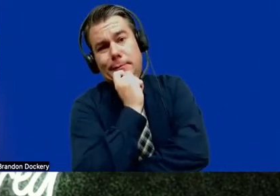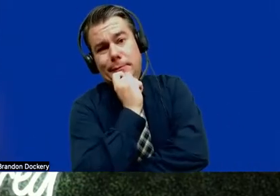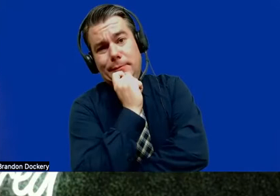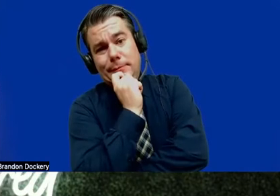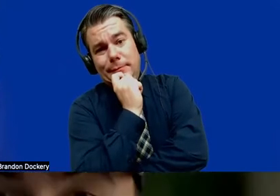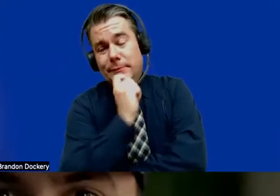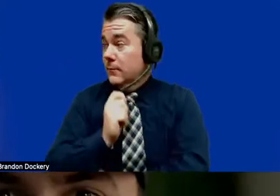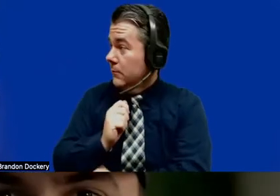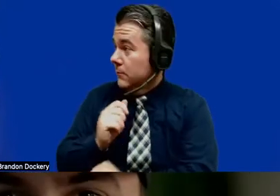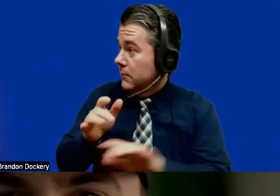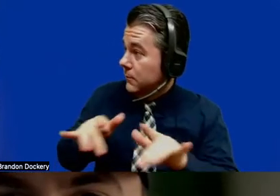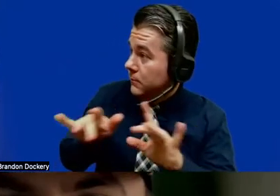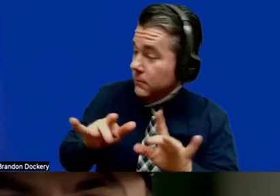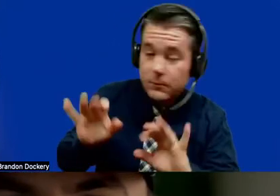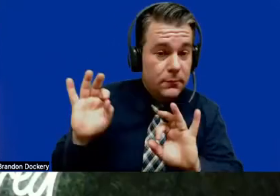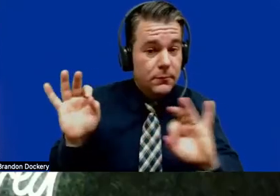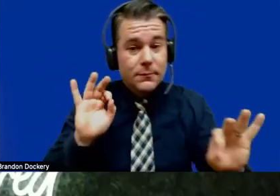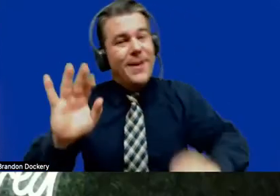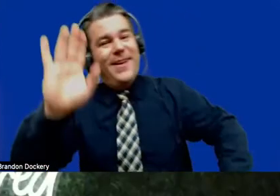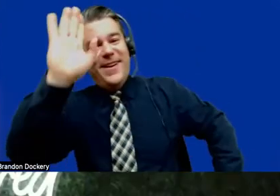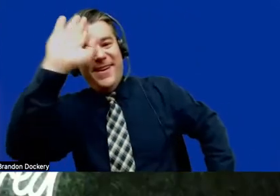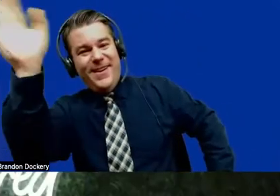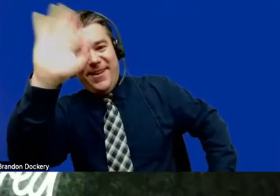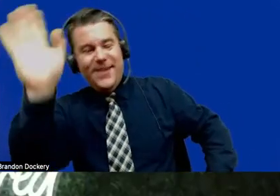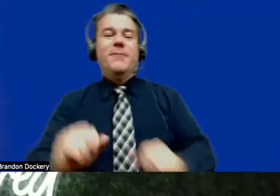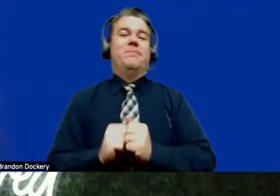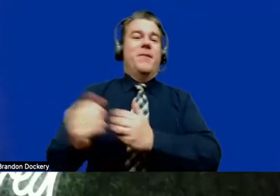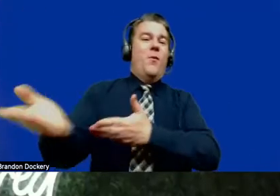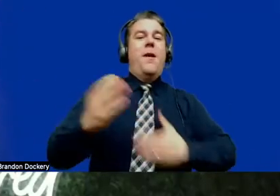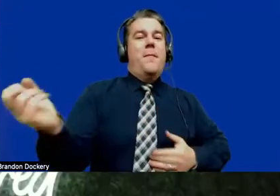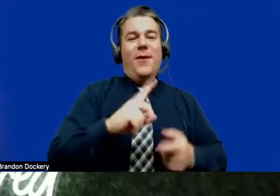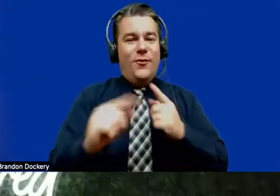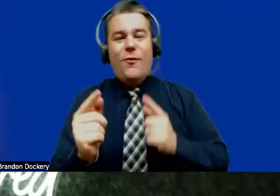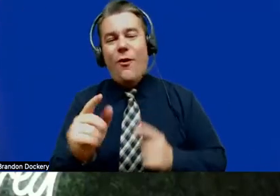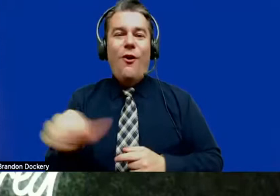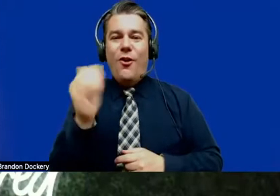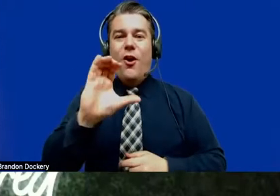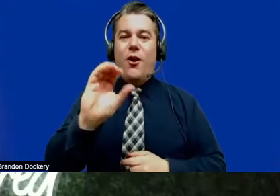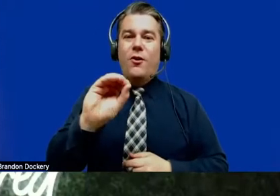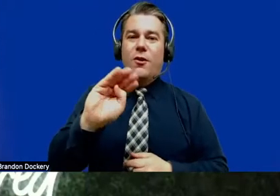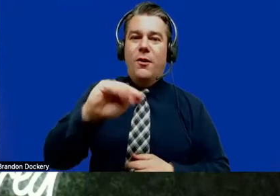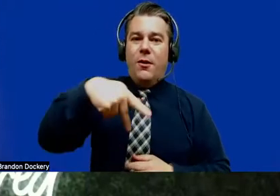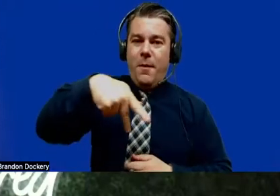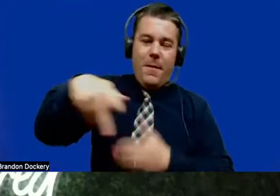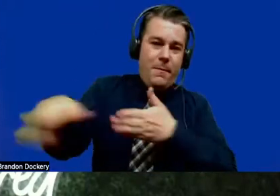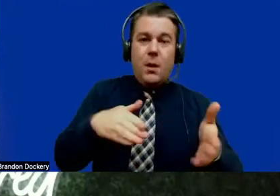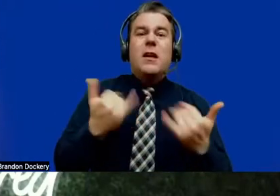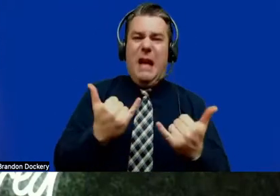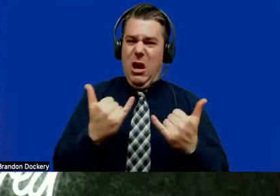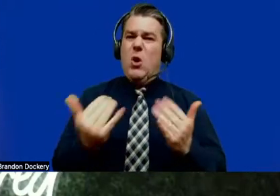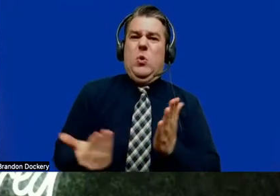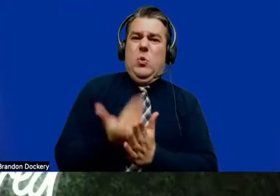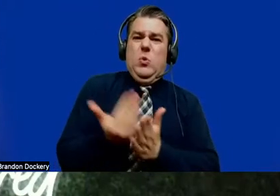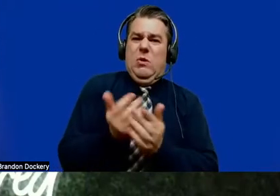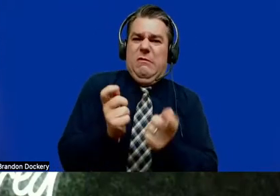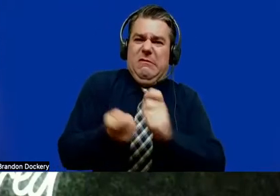Everything's recording. Oh, well, hey there. Welcome back to another compensation plan. This is an updated one because Plexus went